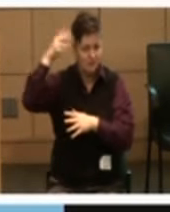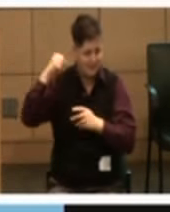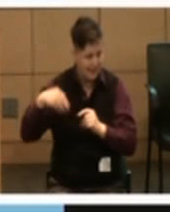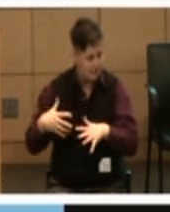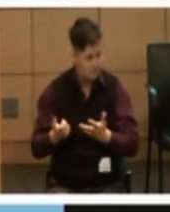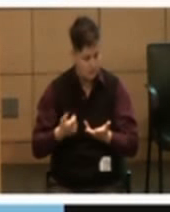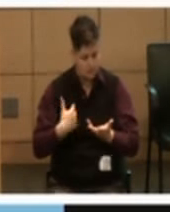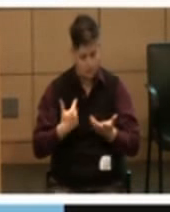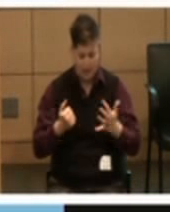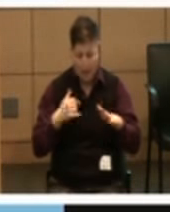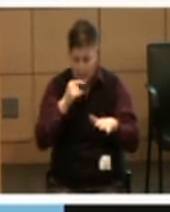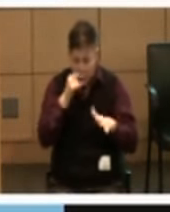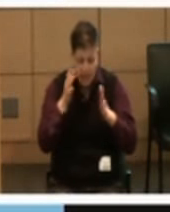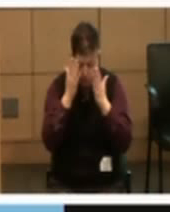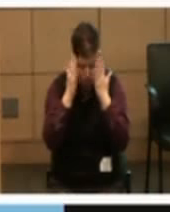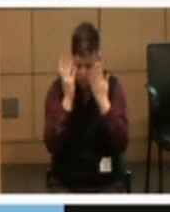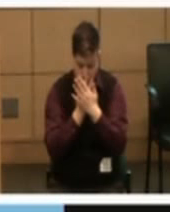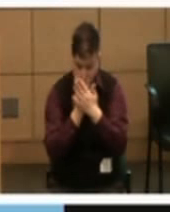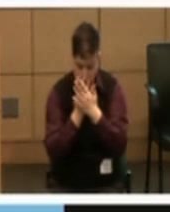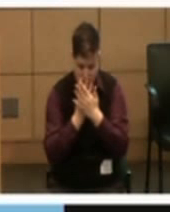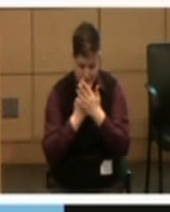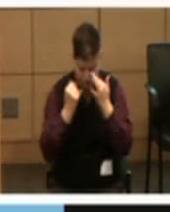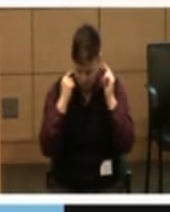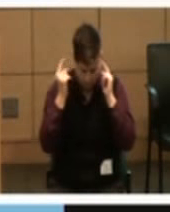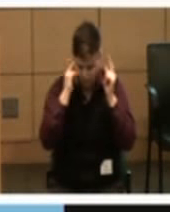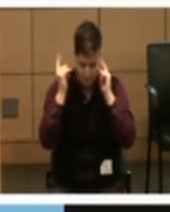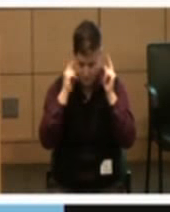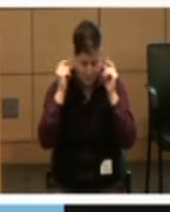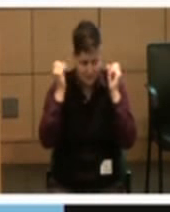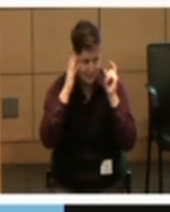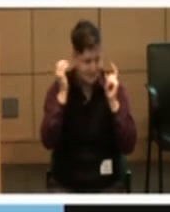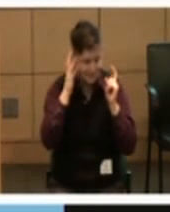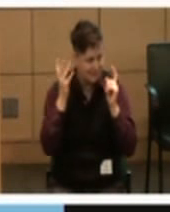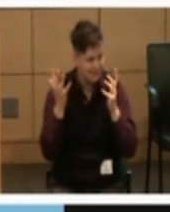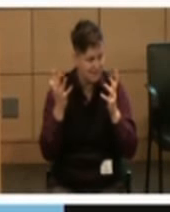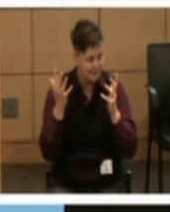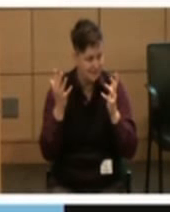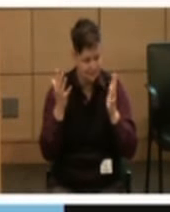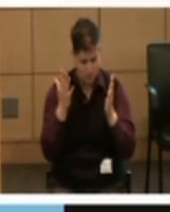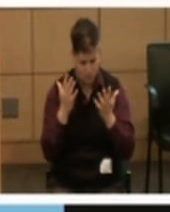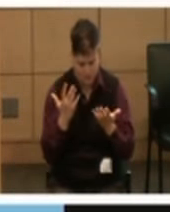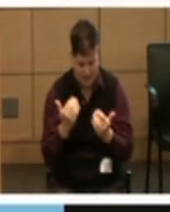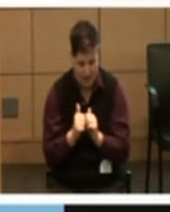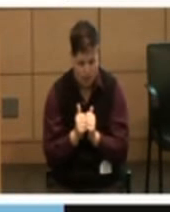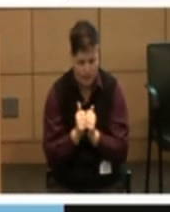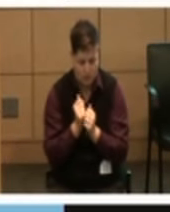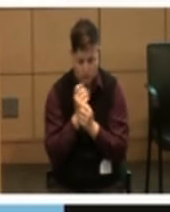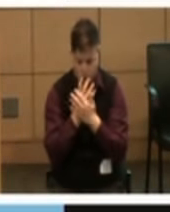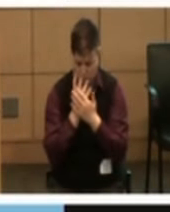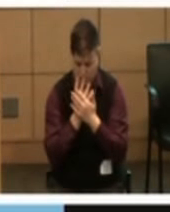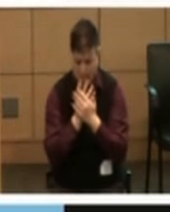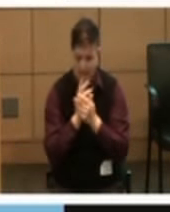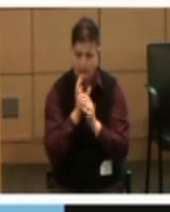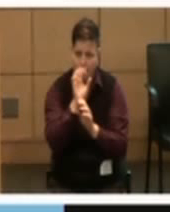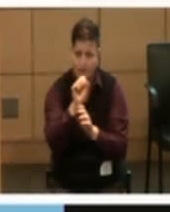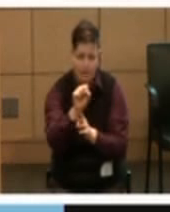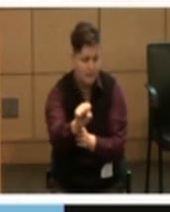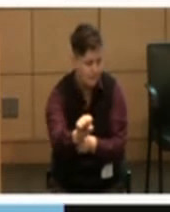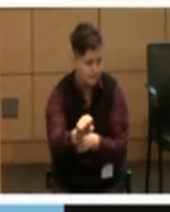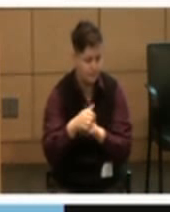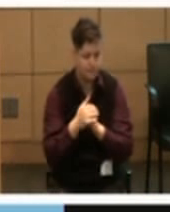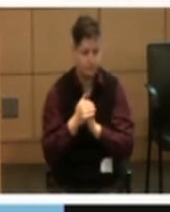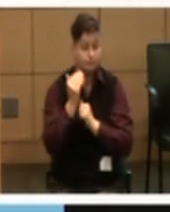doing outside the confines of the sound booth, where it's very, very soft? So we know children live in